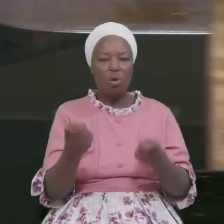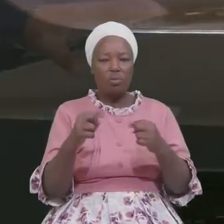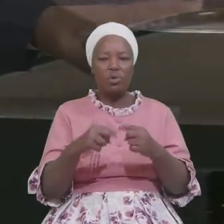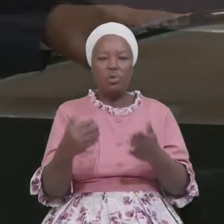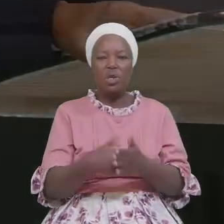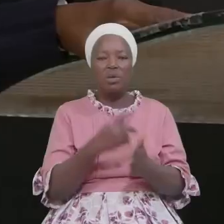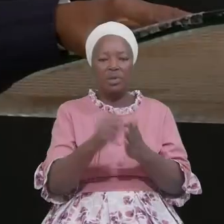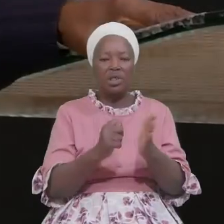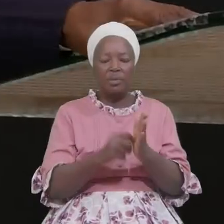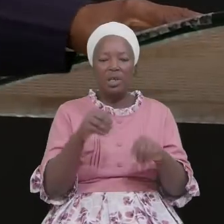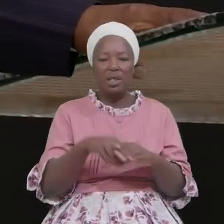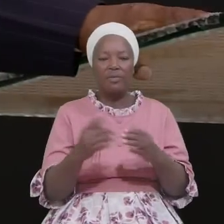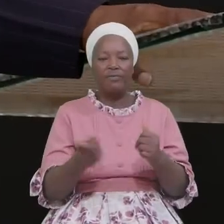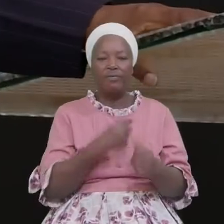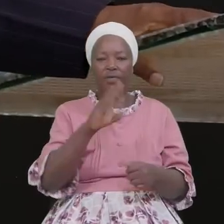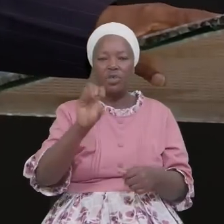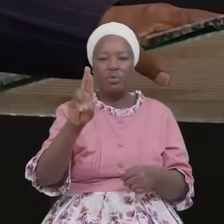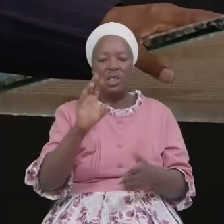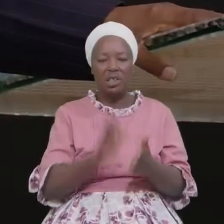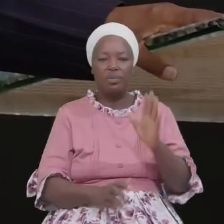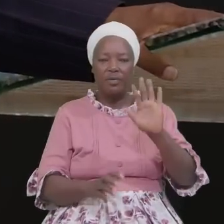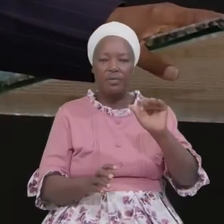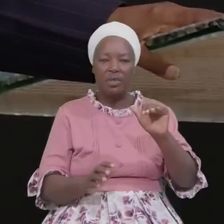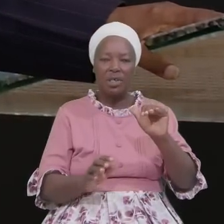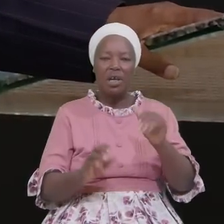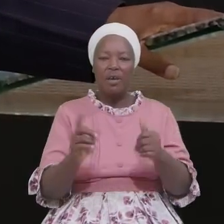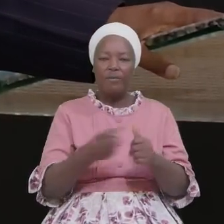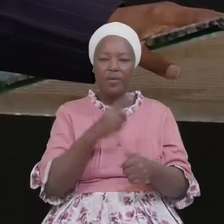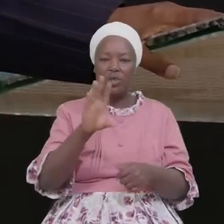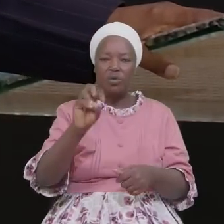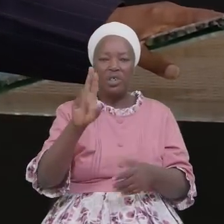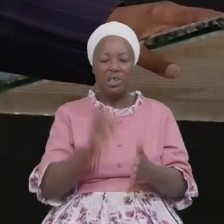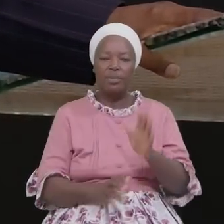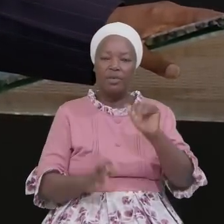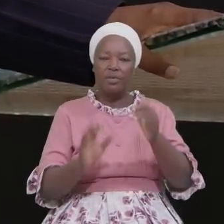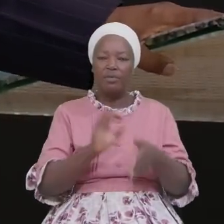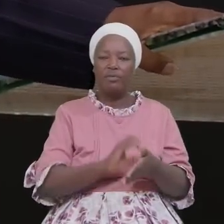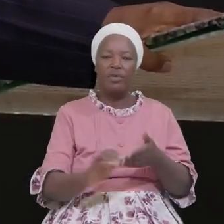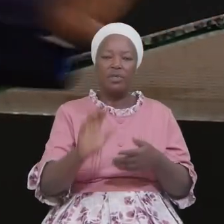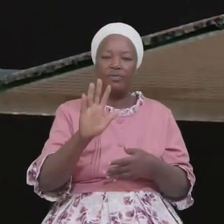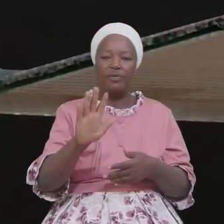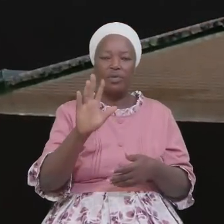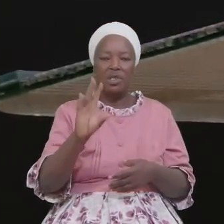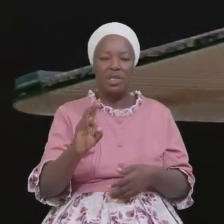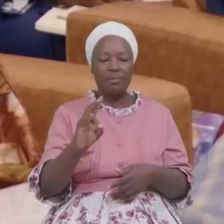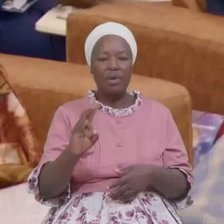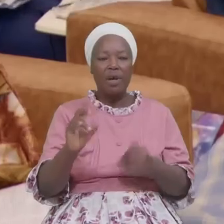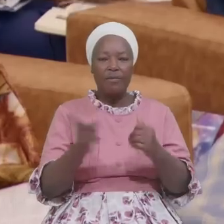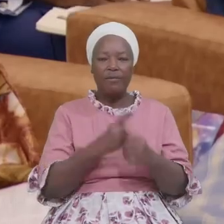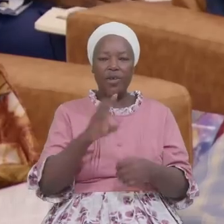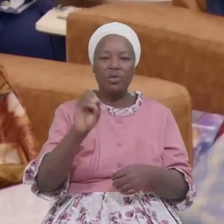in 1 Corinthians chapter 15. Reading there from verse 57. 1 Corinthians